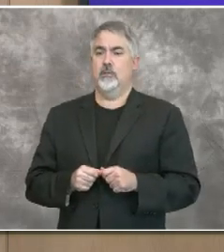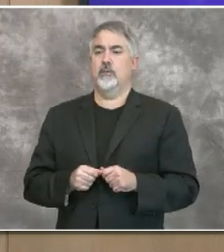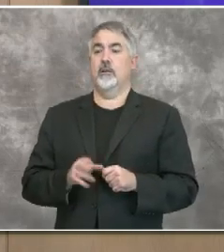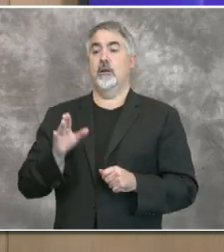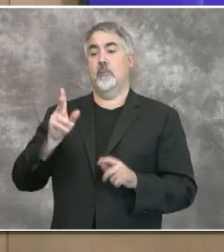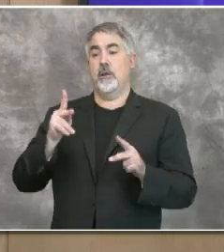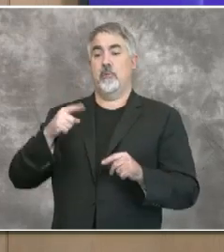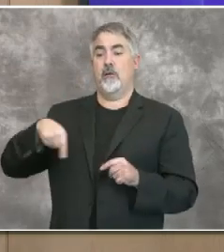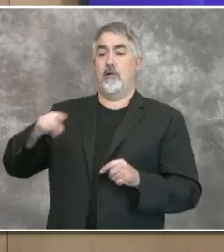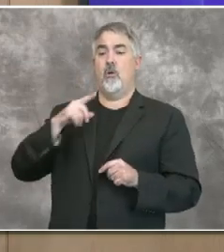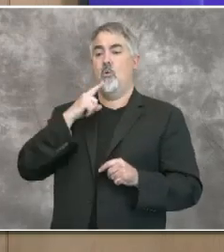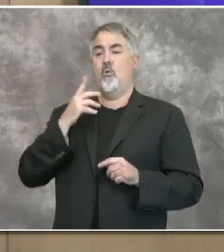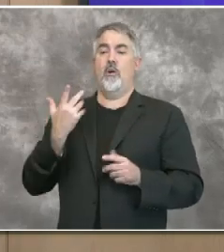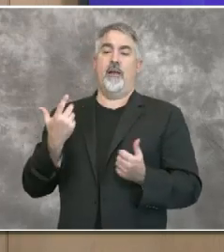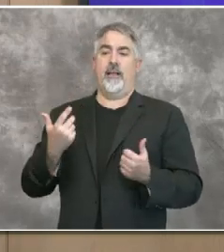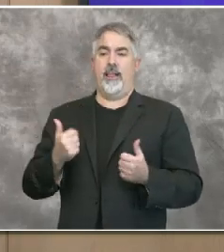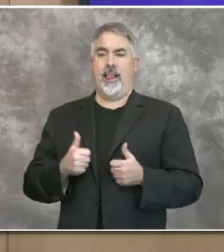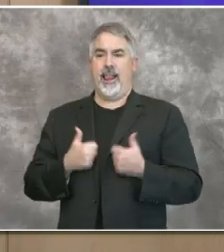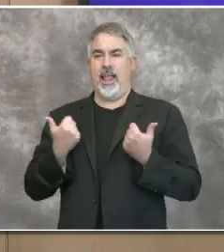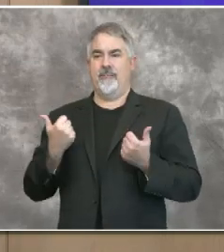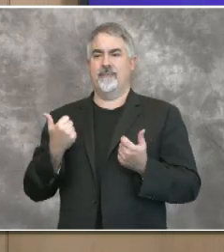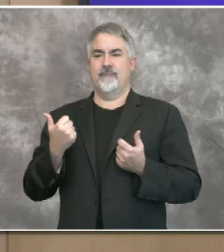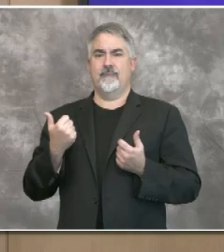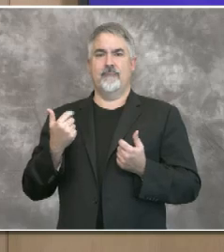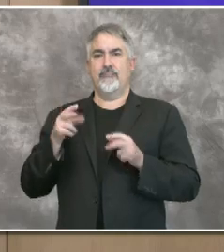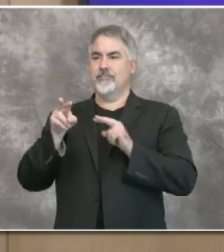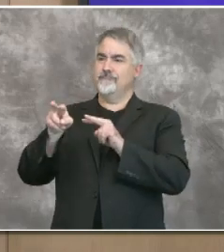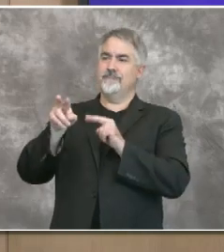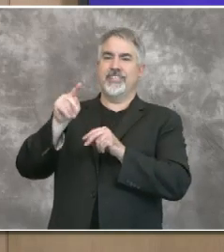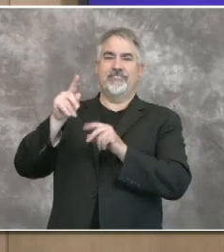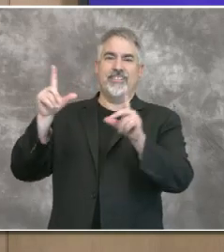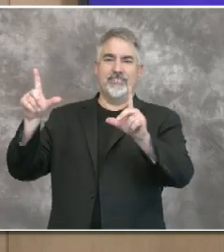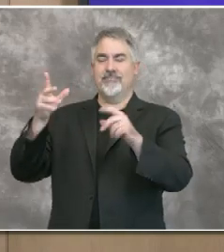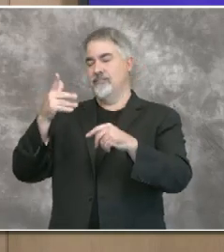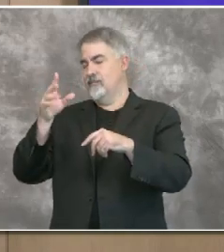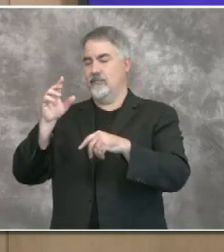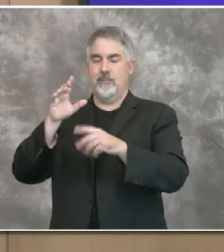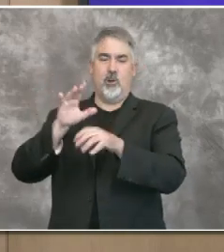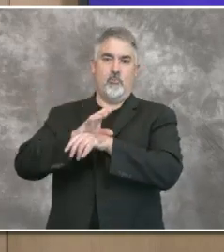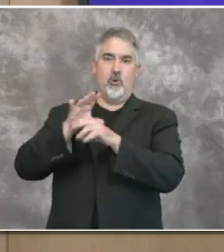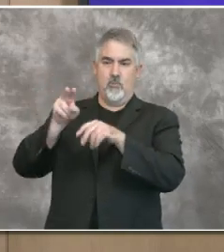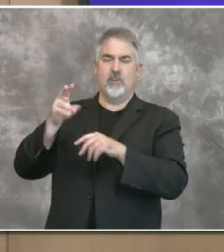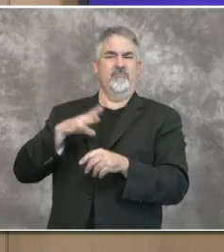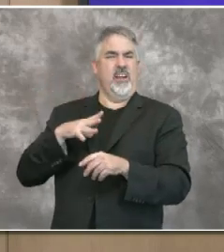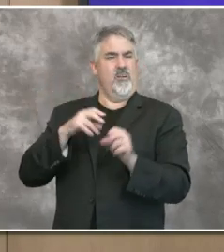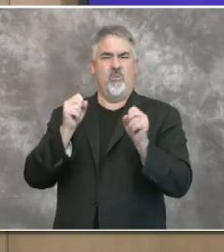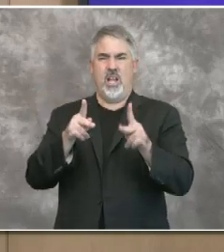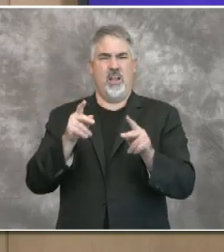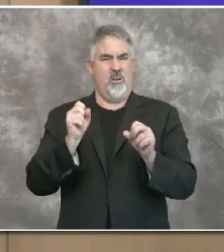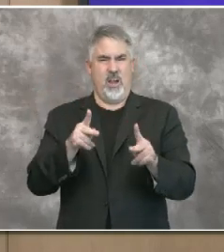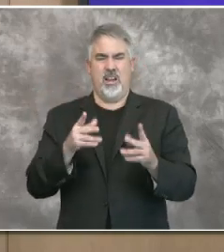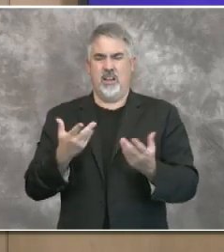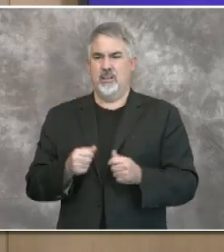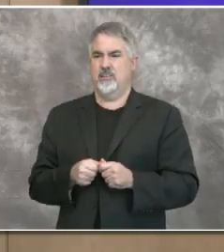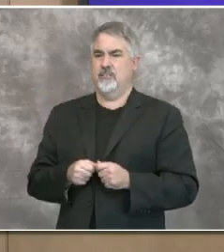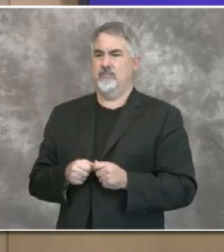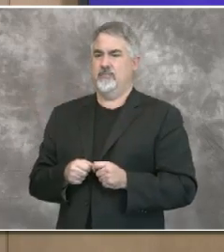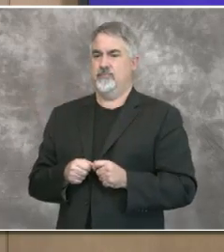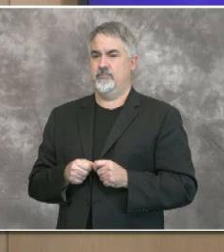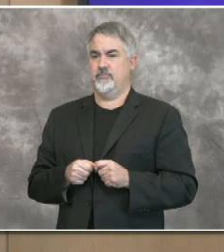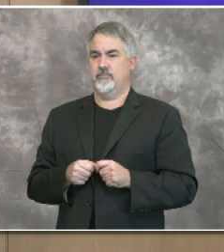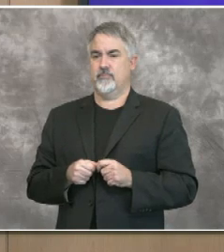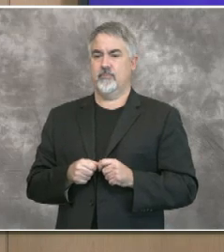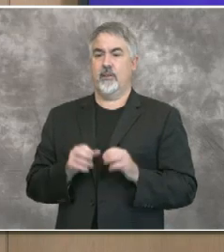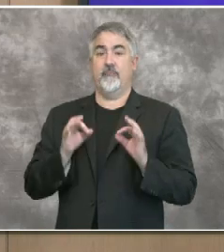live stream, the individuals delivering that live stream, that is okay, provided they can ensure physical distancing. In terms of what families can do,